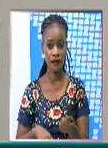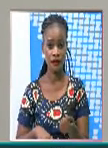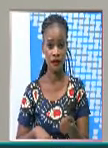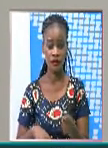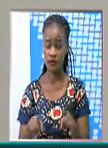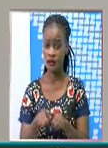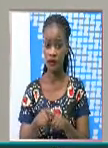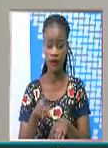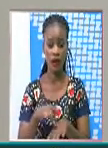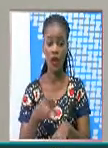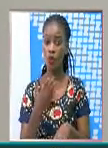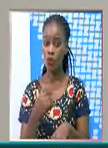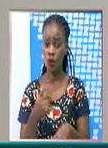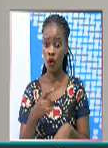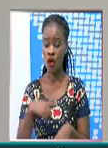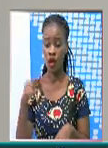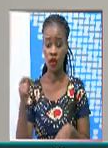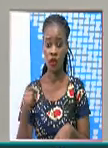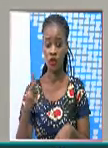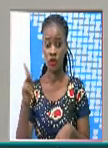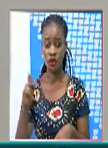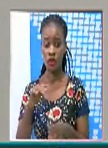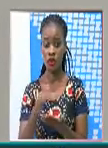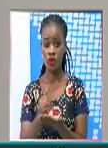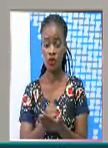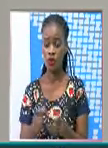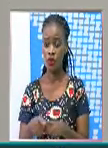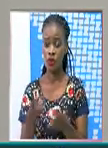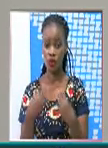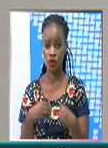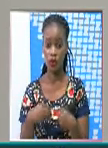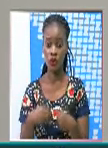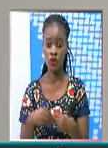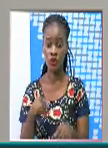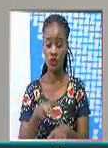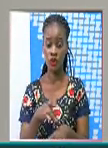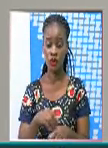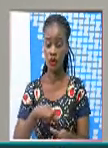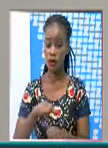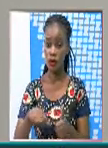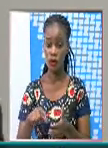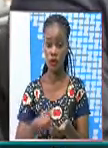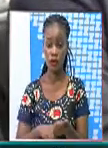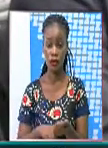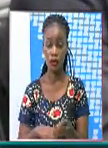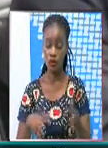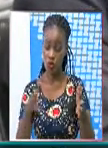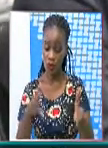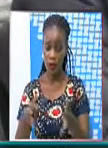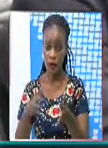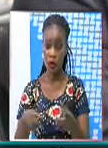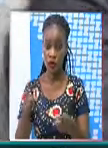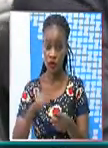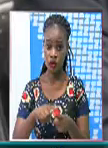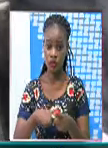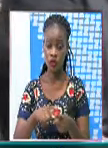seller that I need. I rather go to the Kenyans because they give me. So that is also about getting organized. Okwongeza